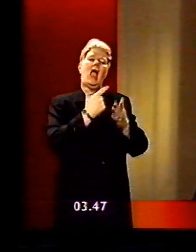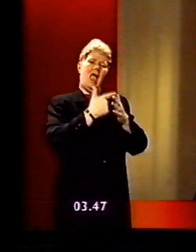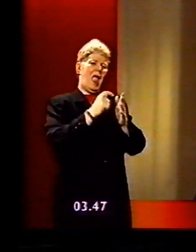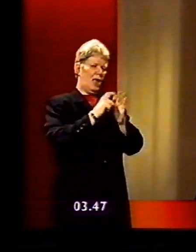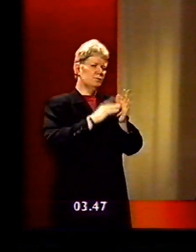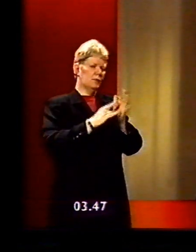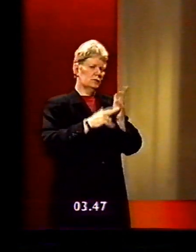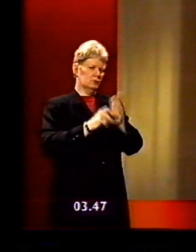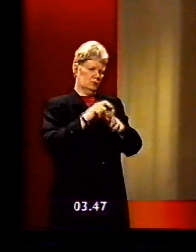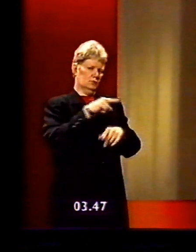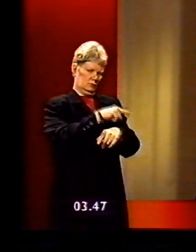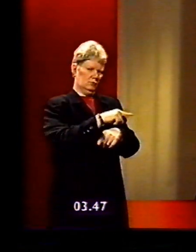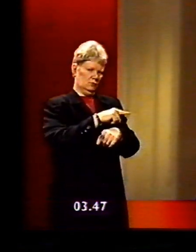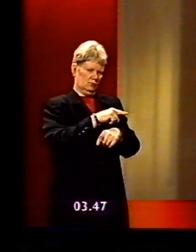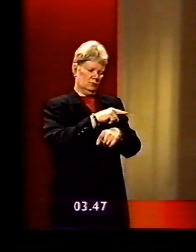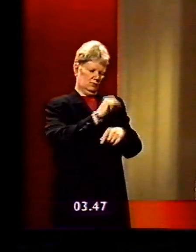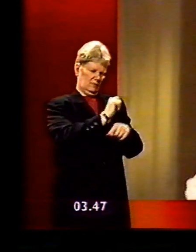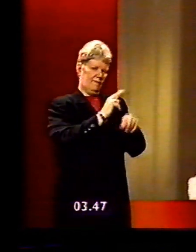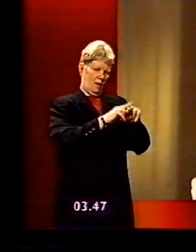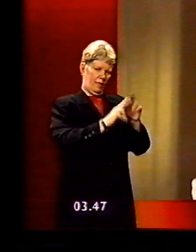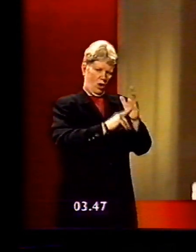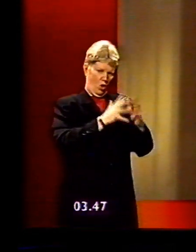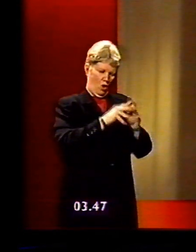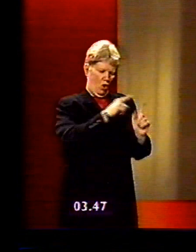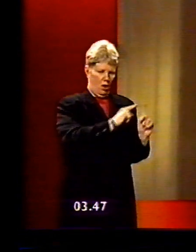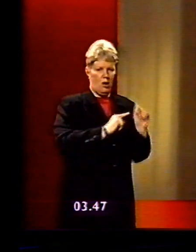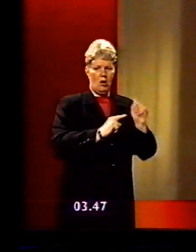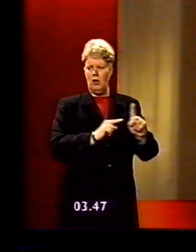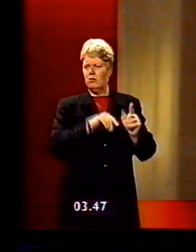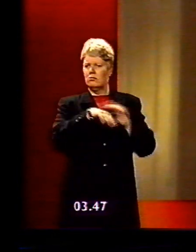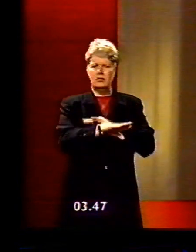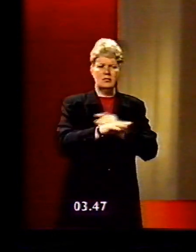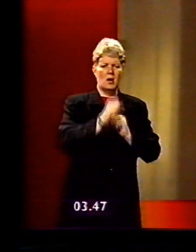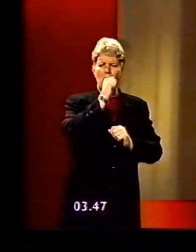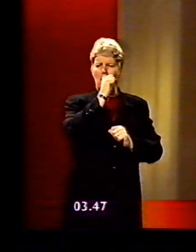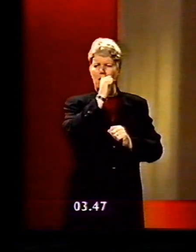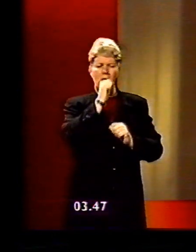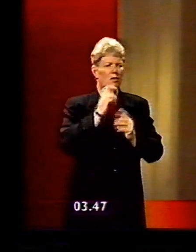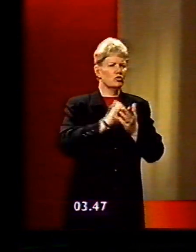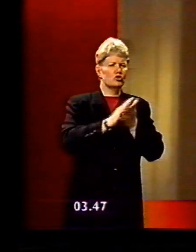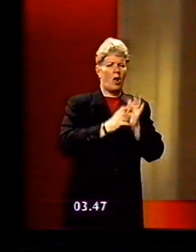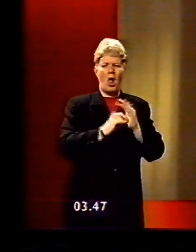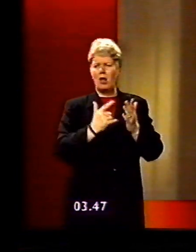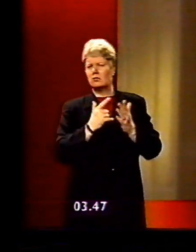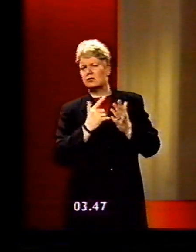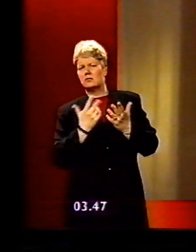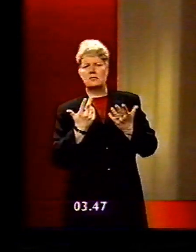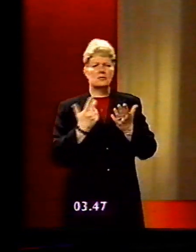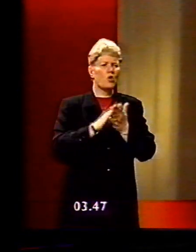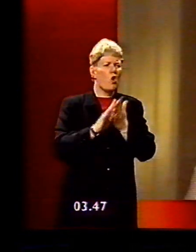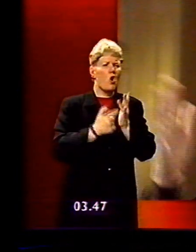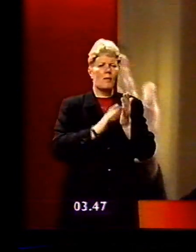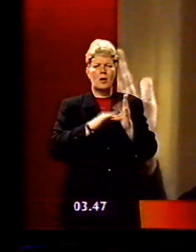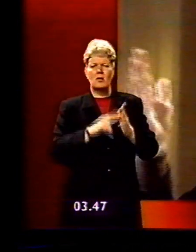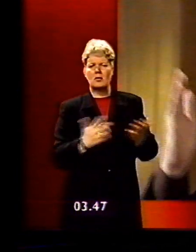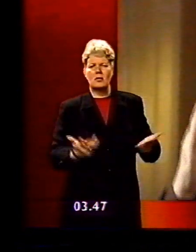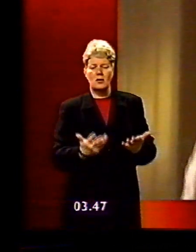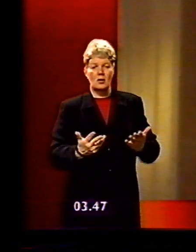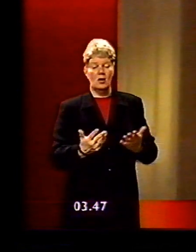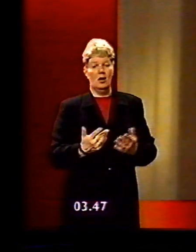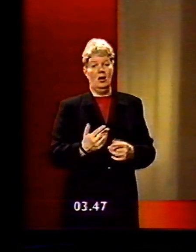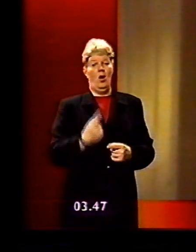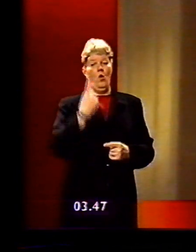Edmund who was in the stadium and called for Charles on the microphone. And one